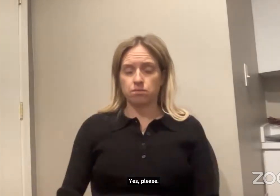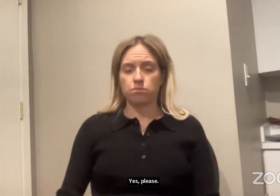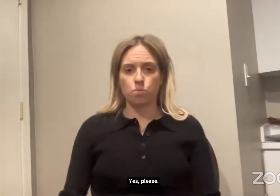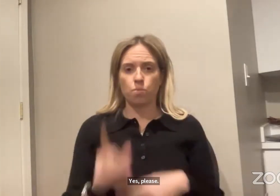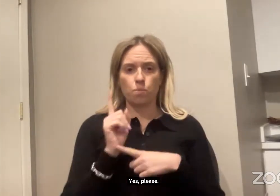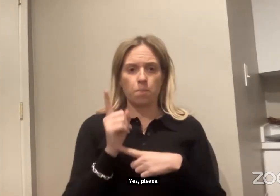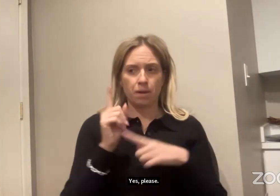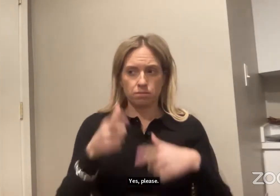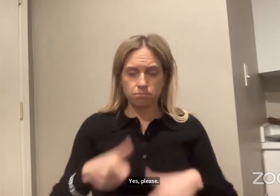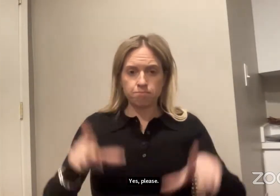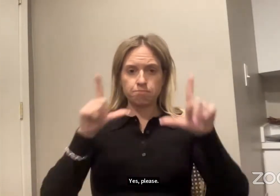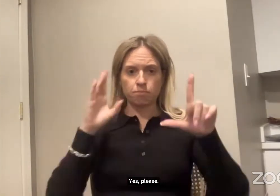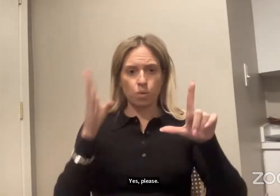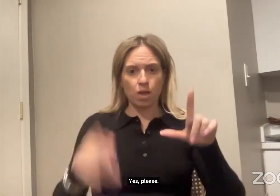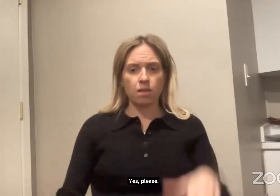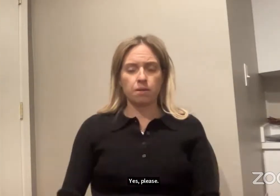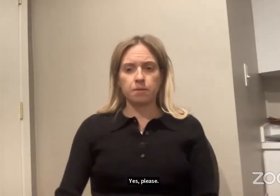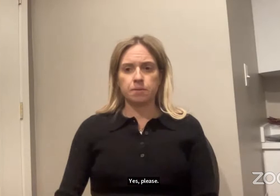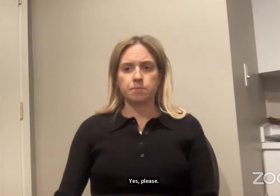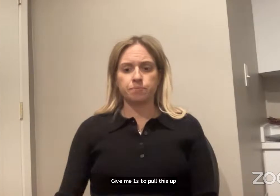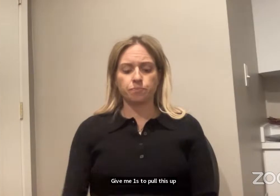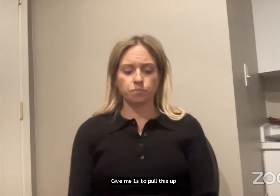up.